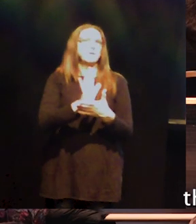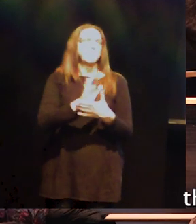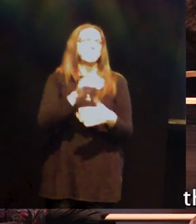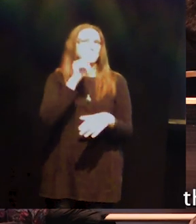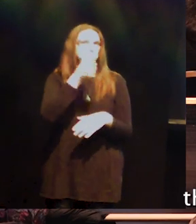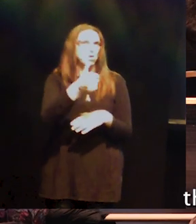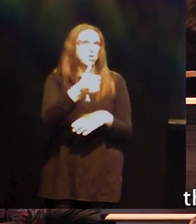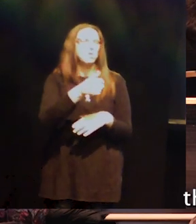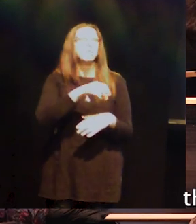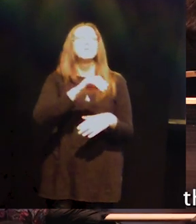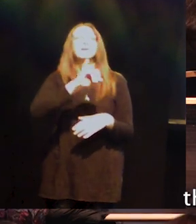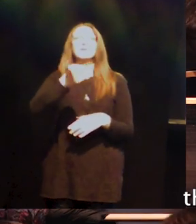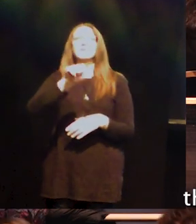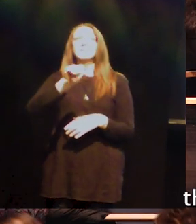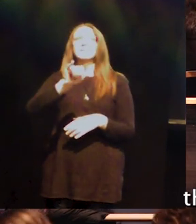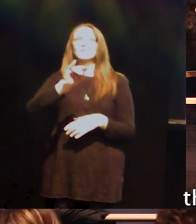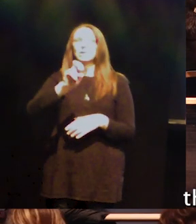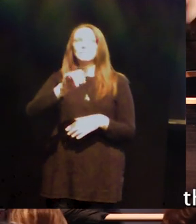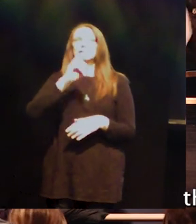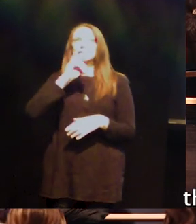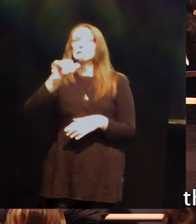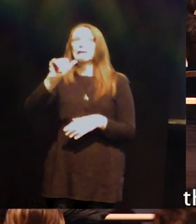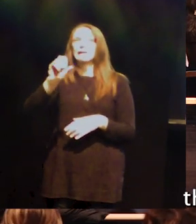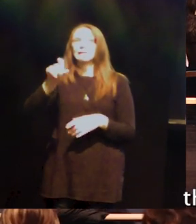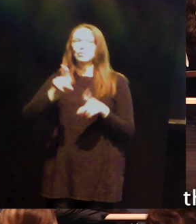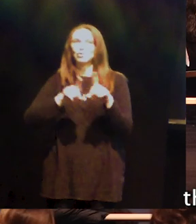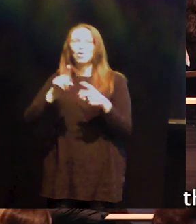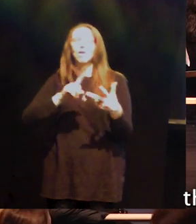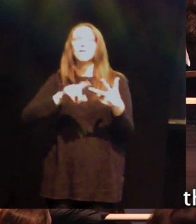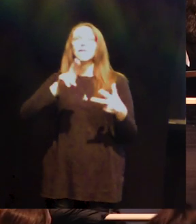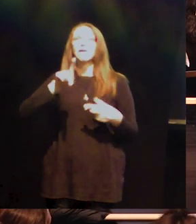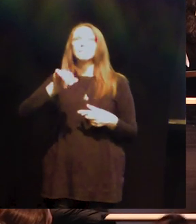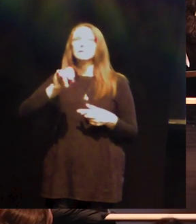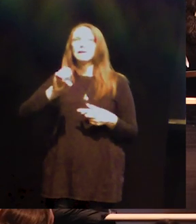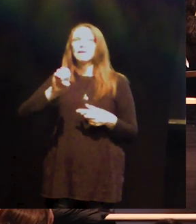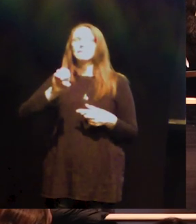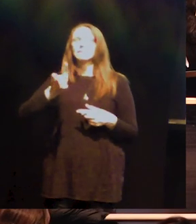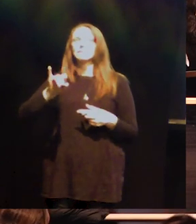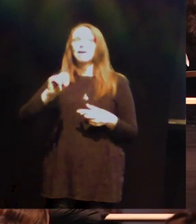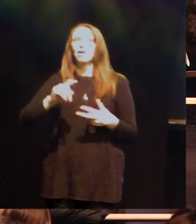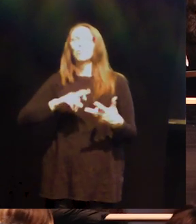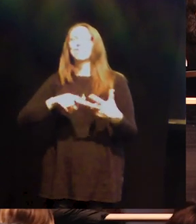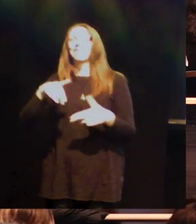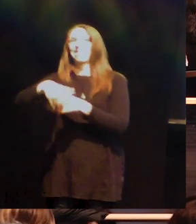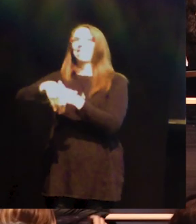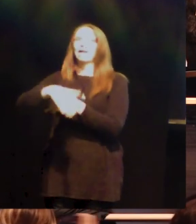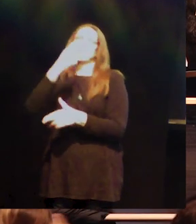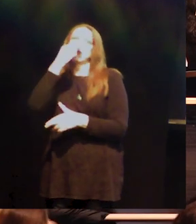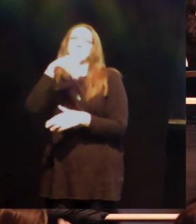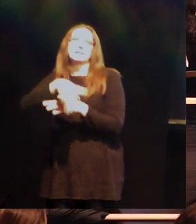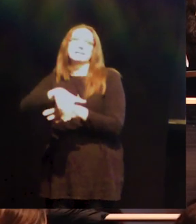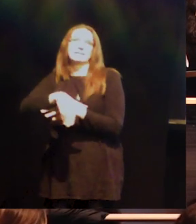films. Then we have Jasmine is a Star, then Upside Down, and our comedy night. Much more all week through